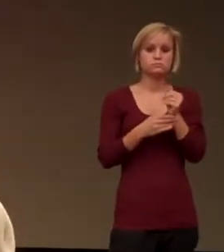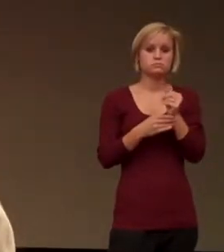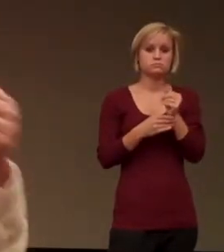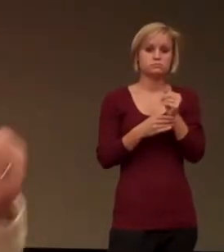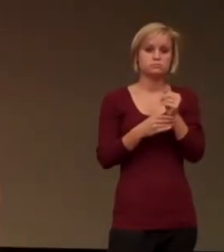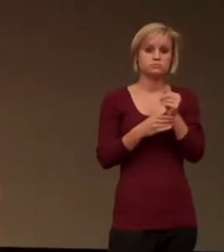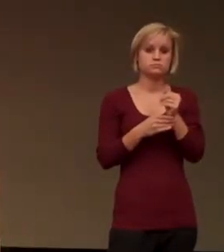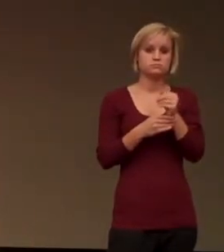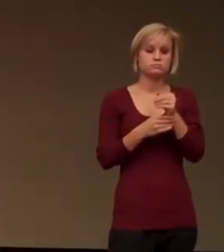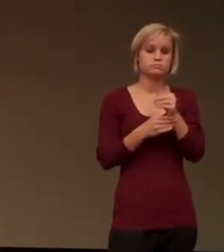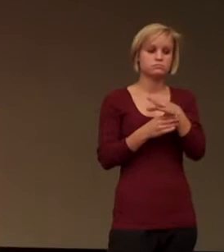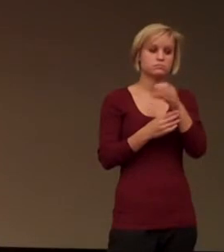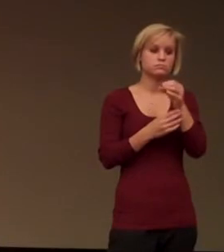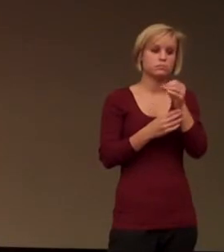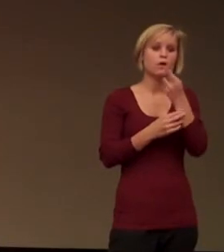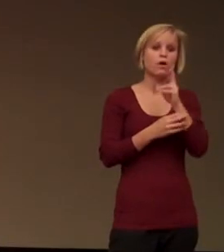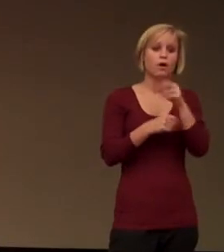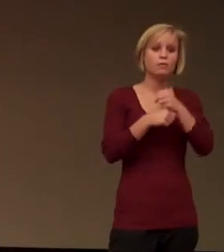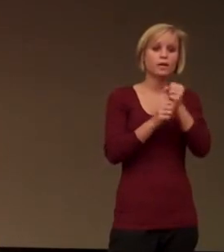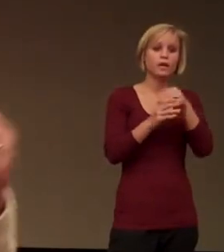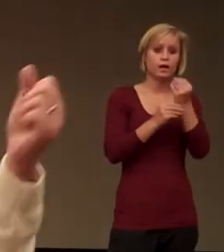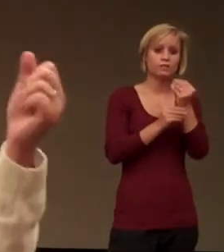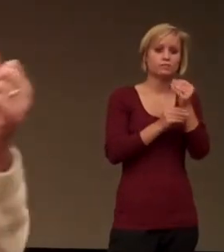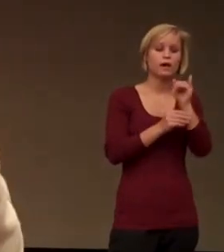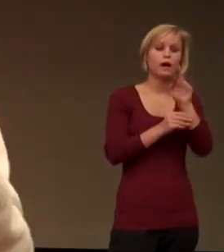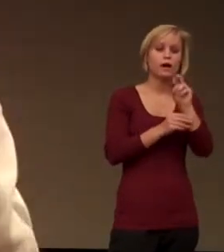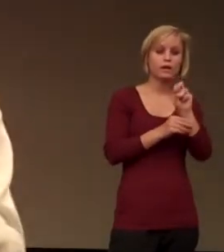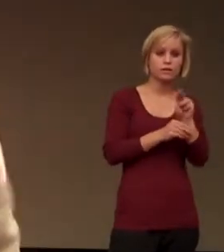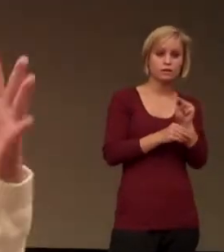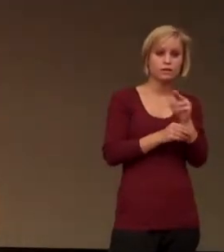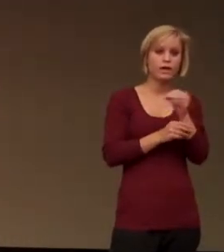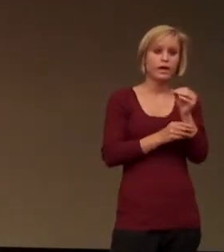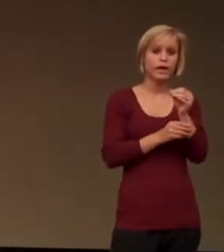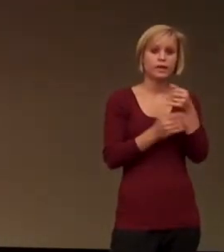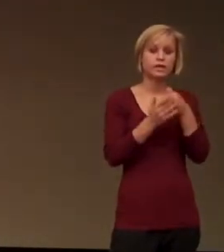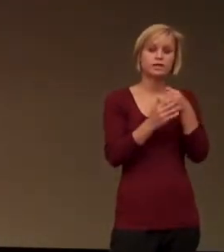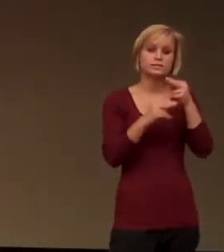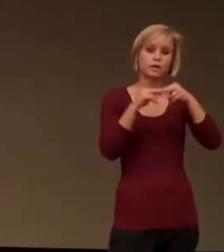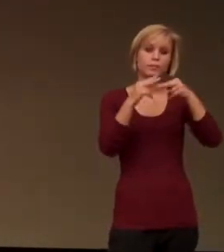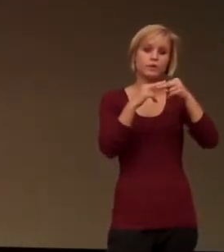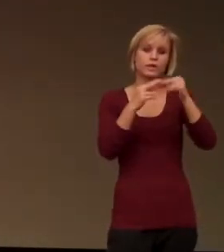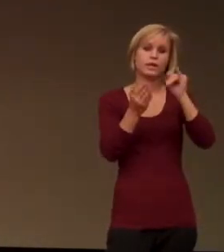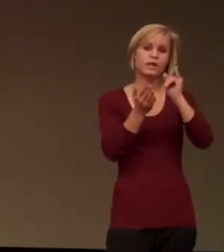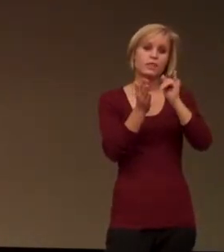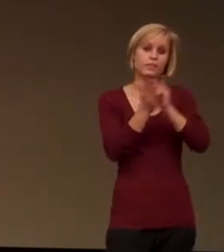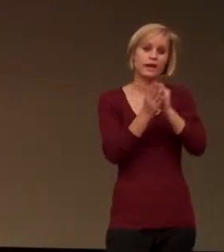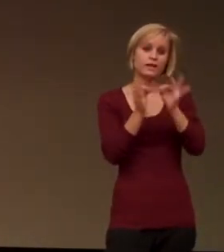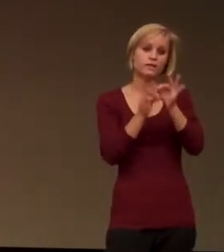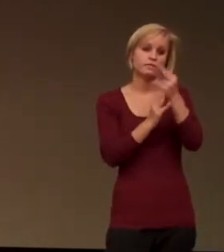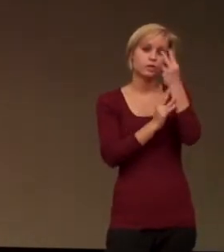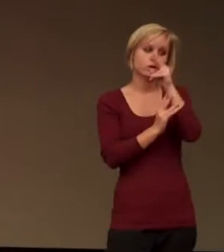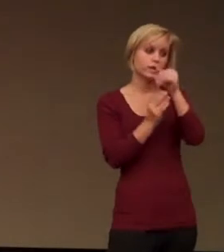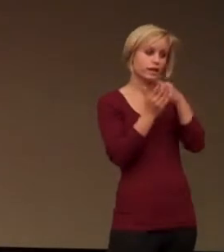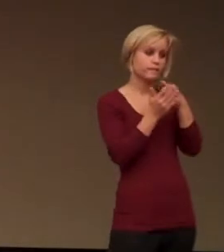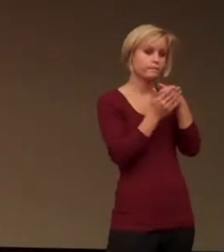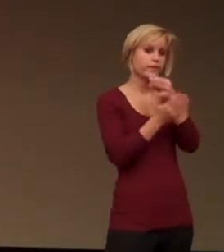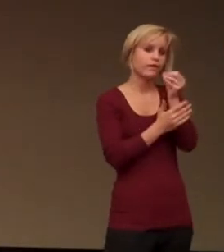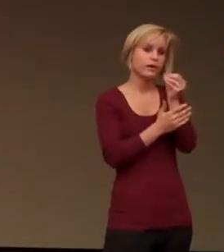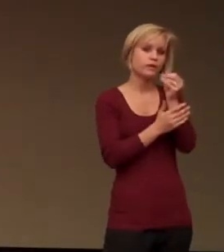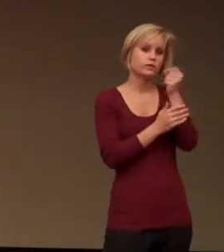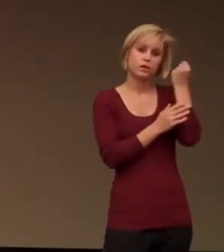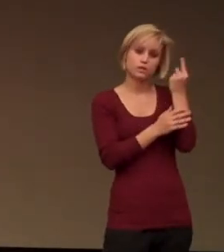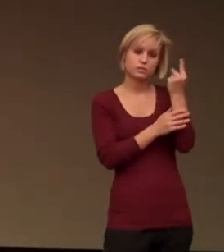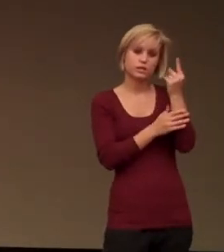window shutters, they're made out of iron. And it's a building that if you look at it and